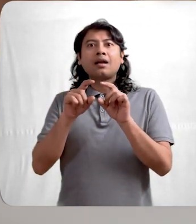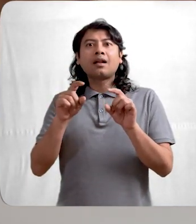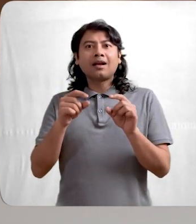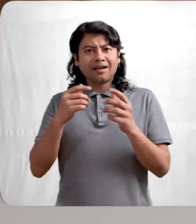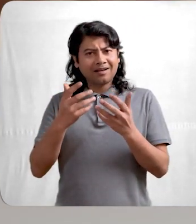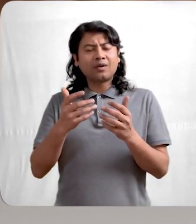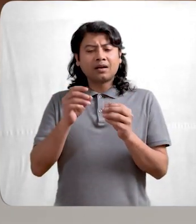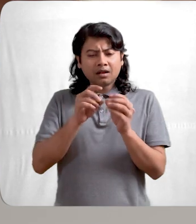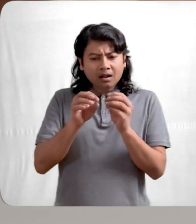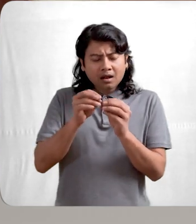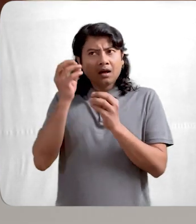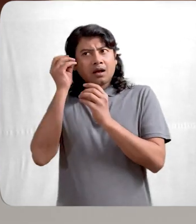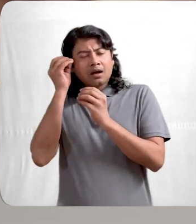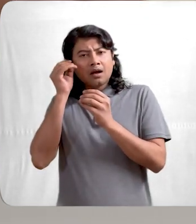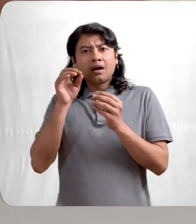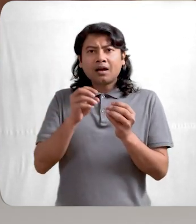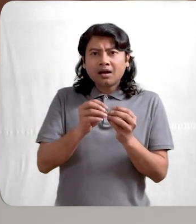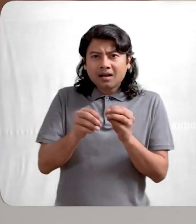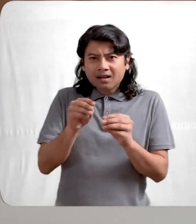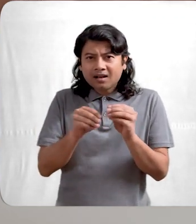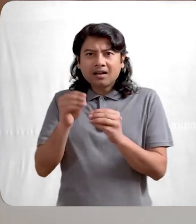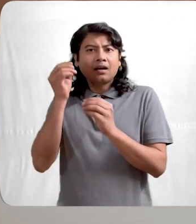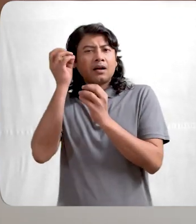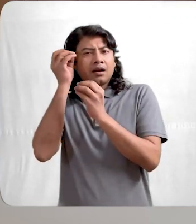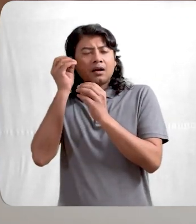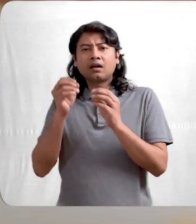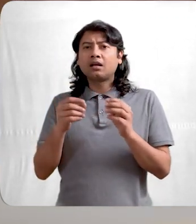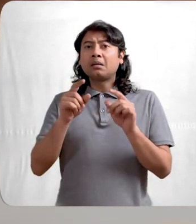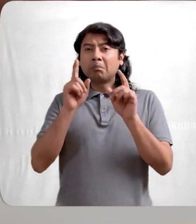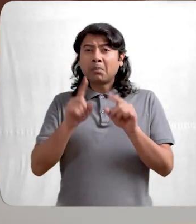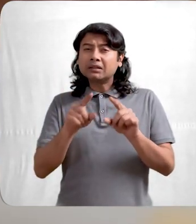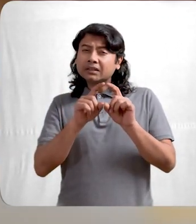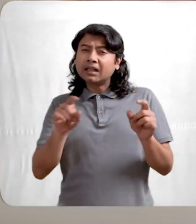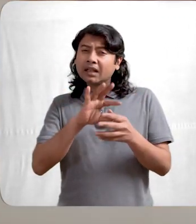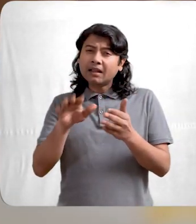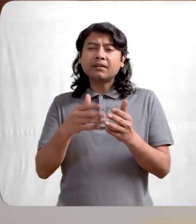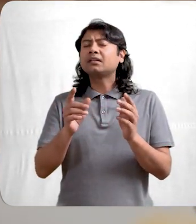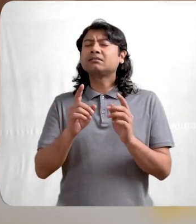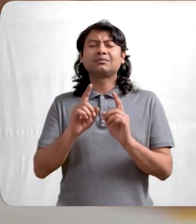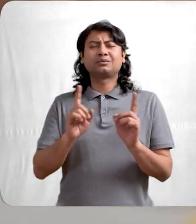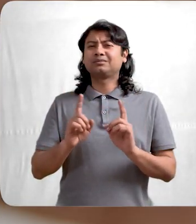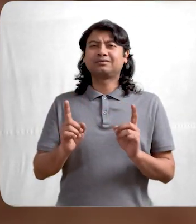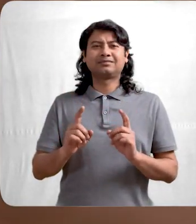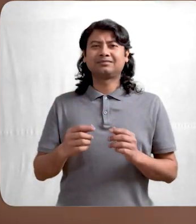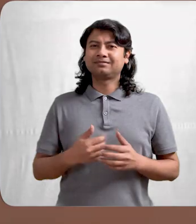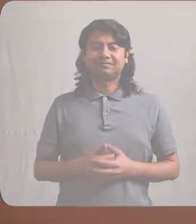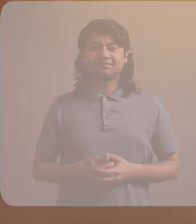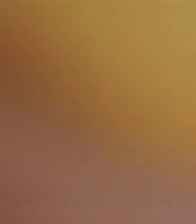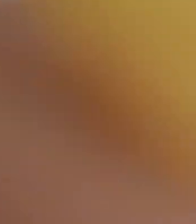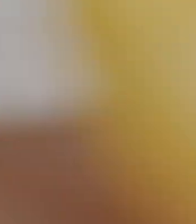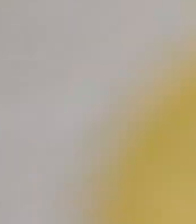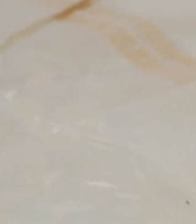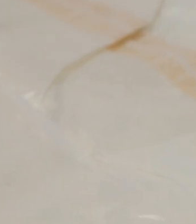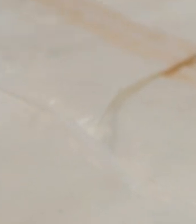you start thinking, you're reflecting, you go back and forth. So it is not necessary to have complete clarity of what I'm